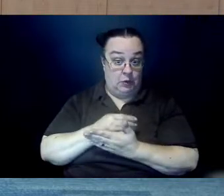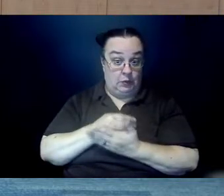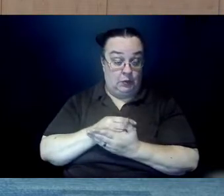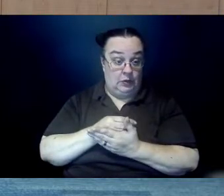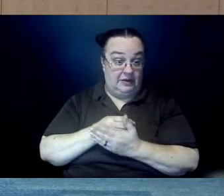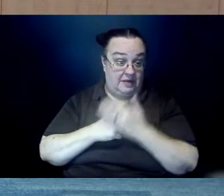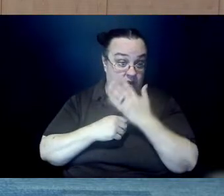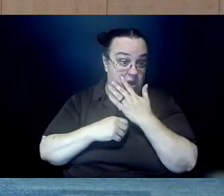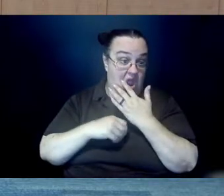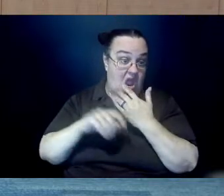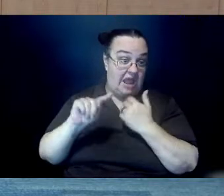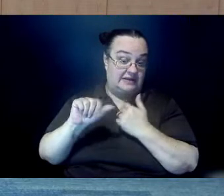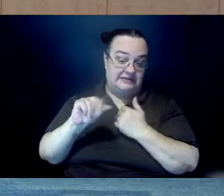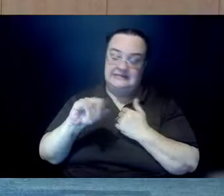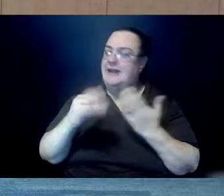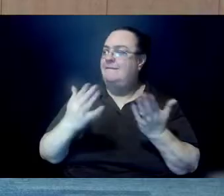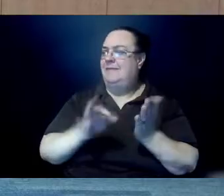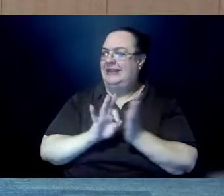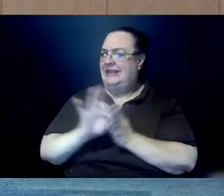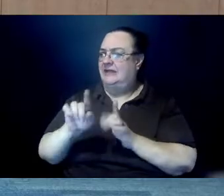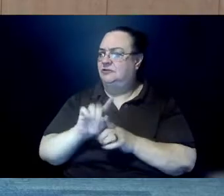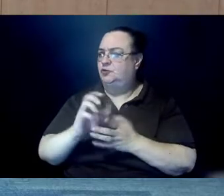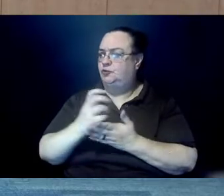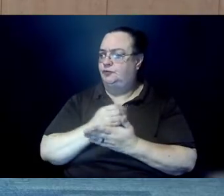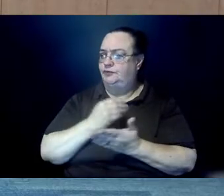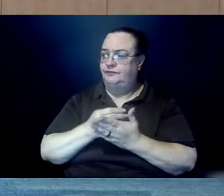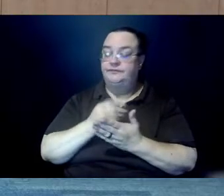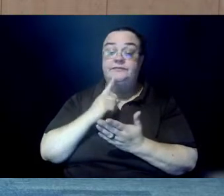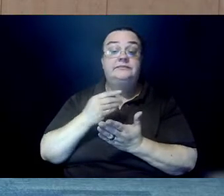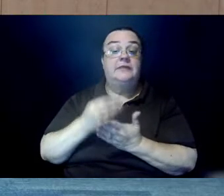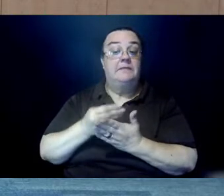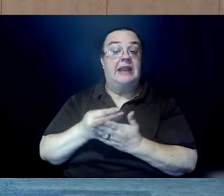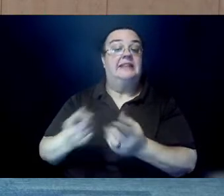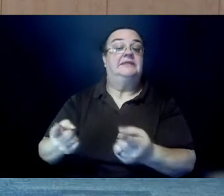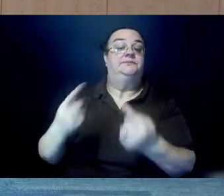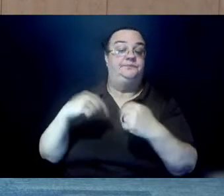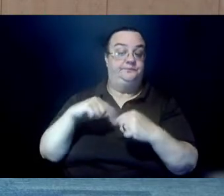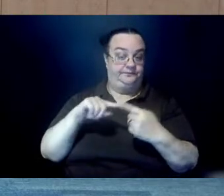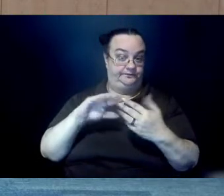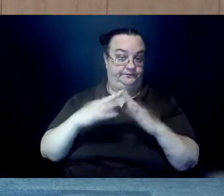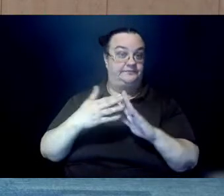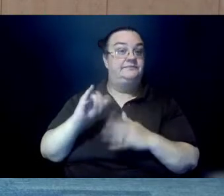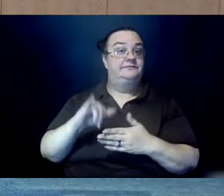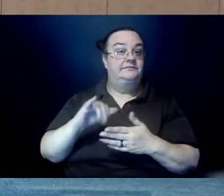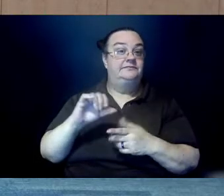It might count as revenue, so I think it works. It's money coming into the town, so we'll call that Super.